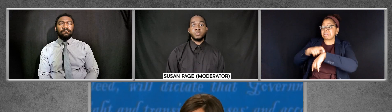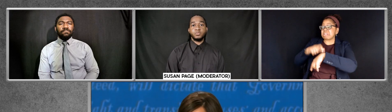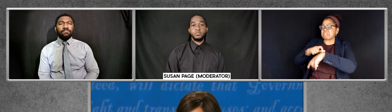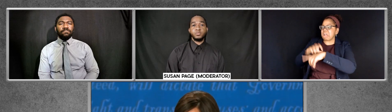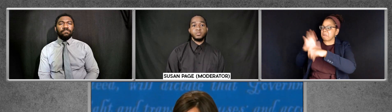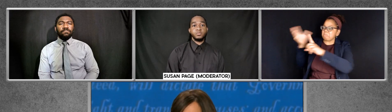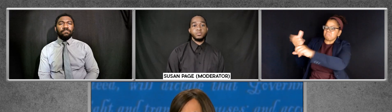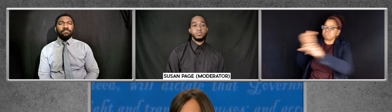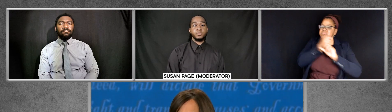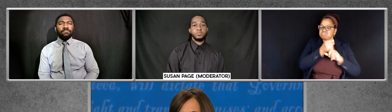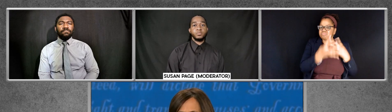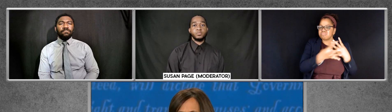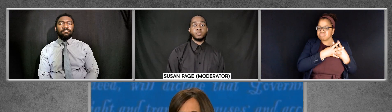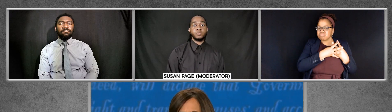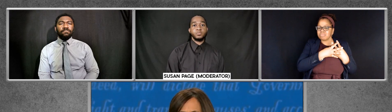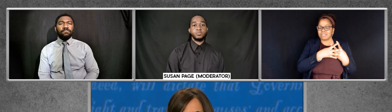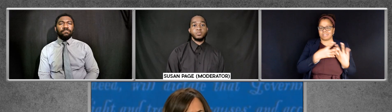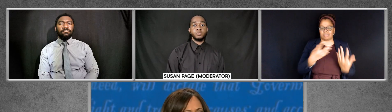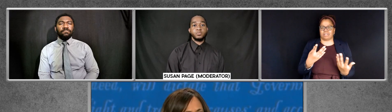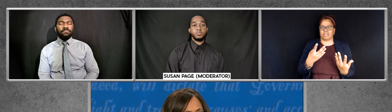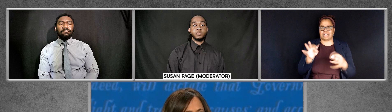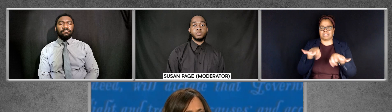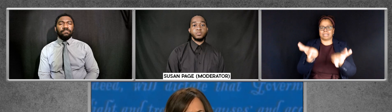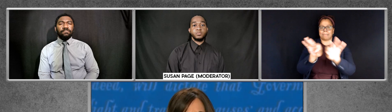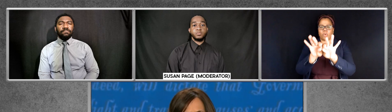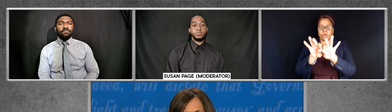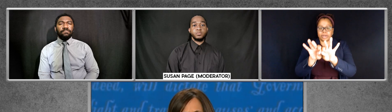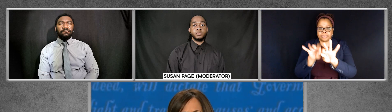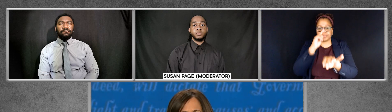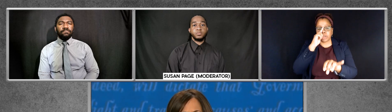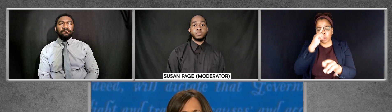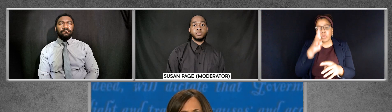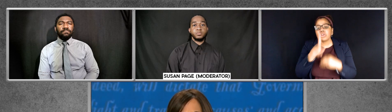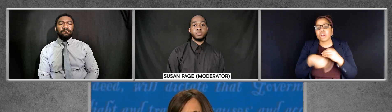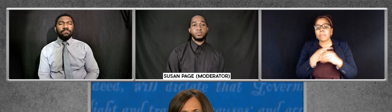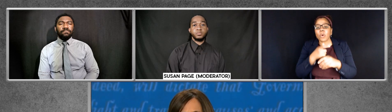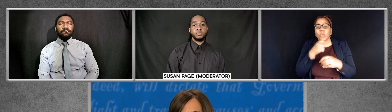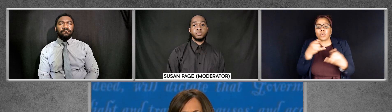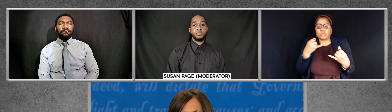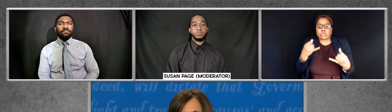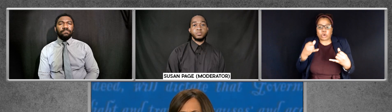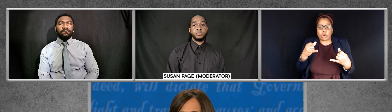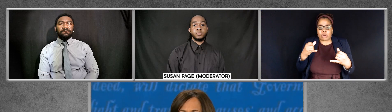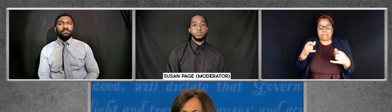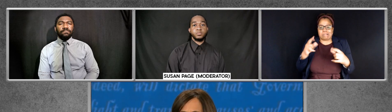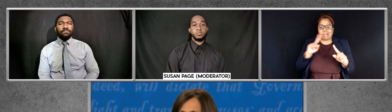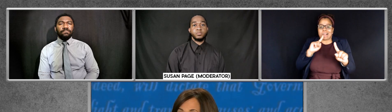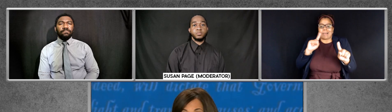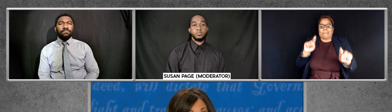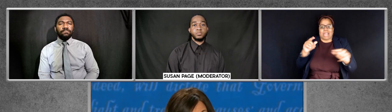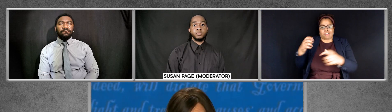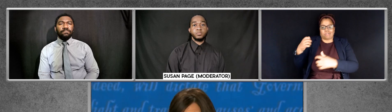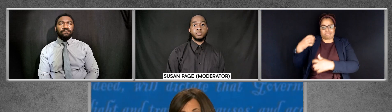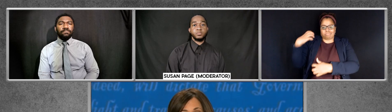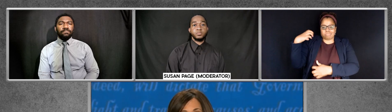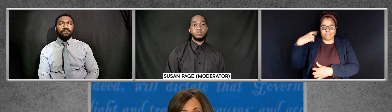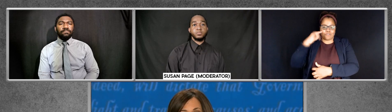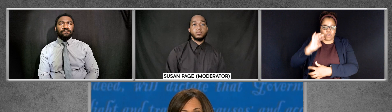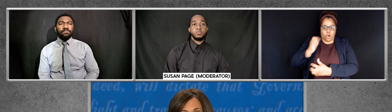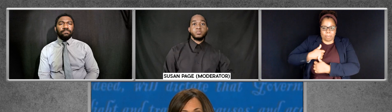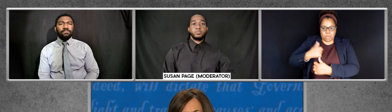And this is very important when you want to talk about who is the current commander-in-chief and what they care about and what they don't